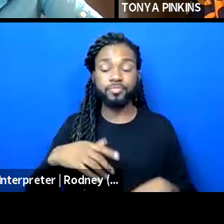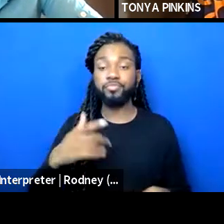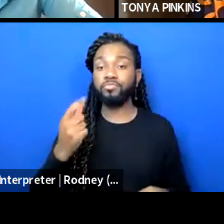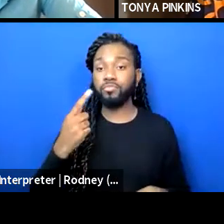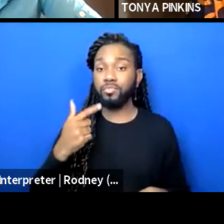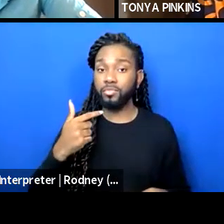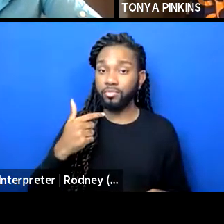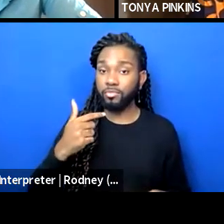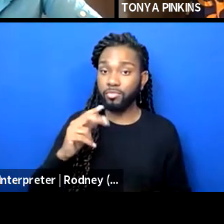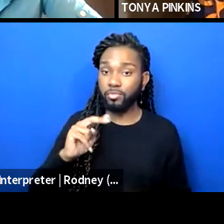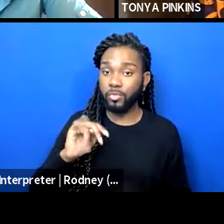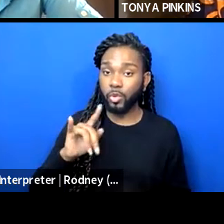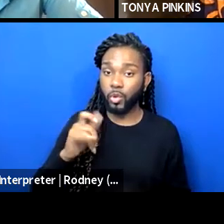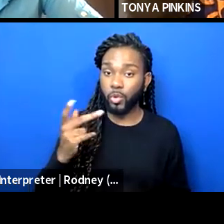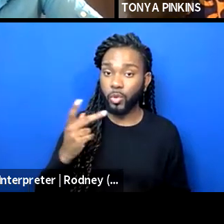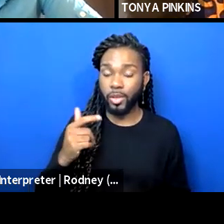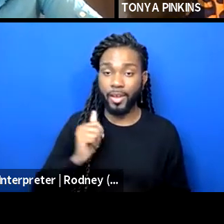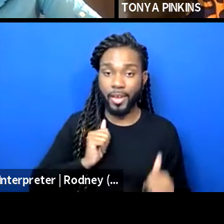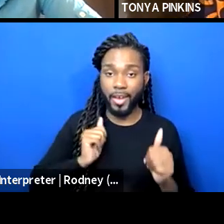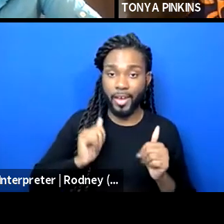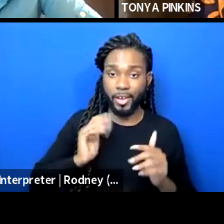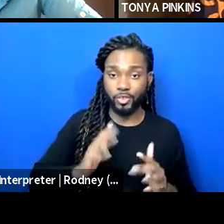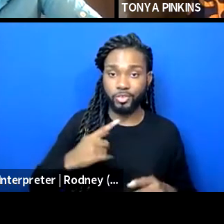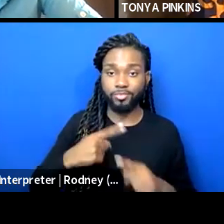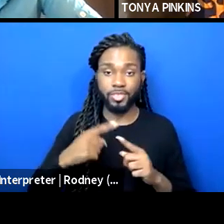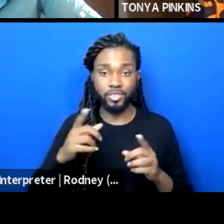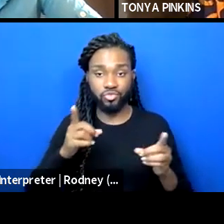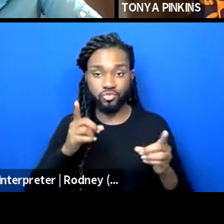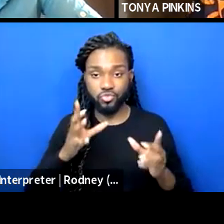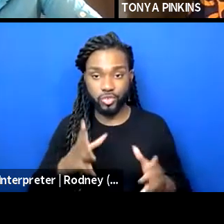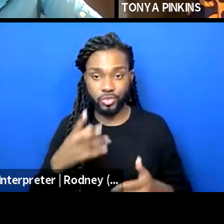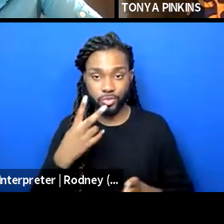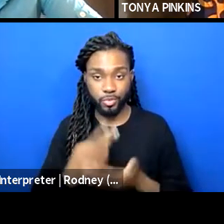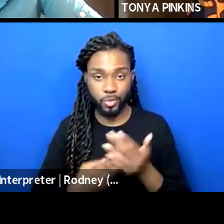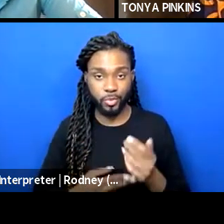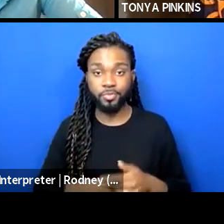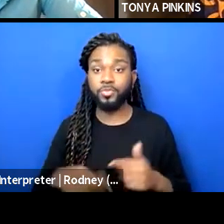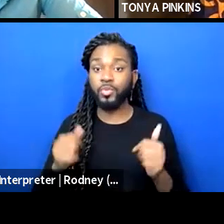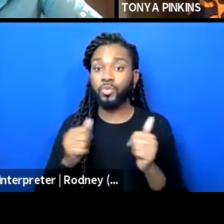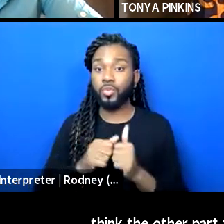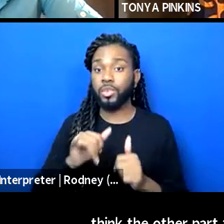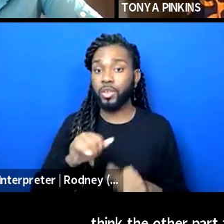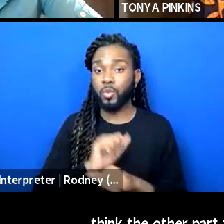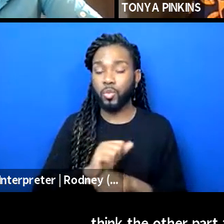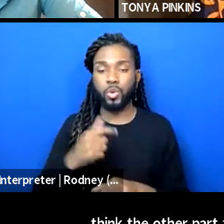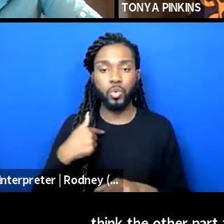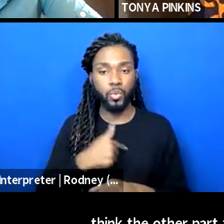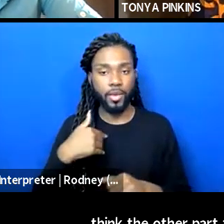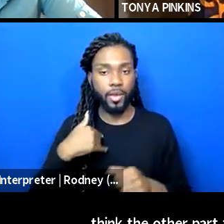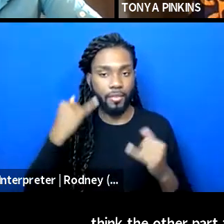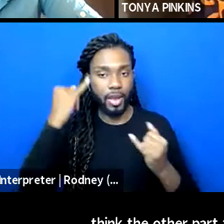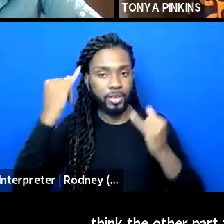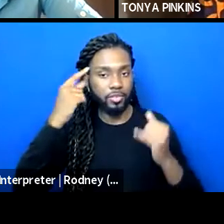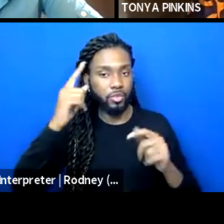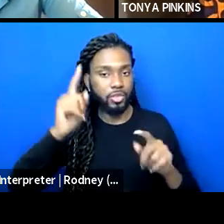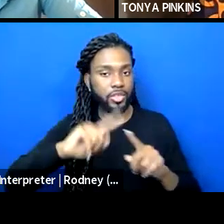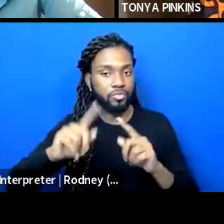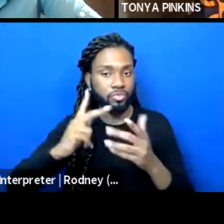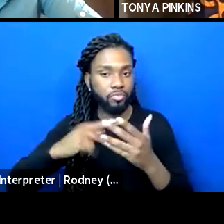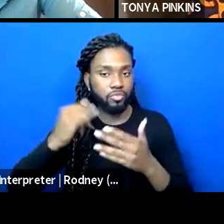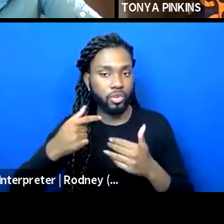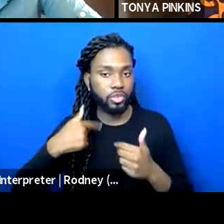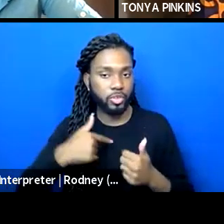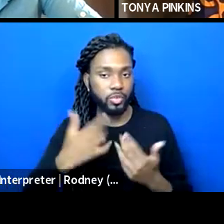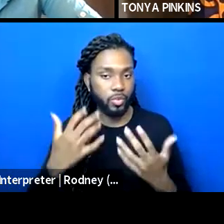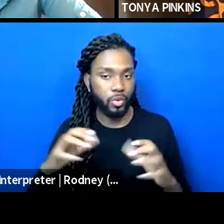and directors, and in doing this work, we have ideas of projects that we want to do. And sometimes, so I